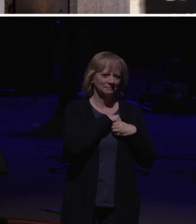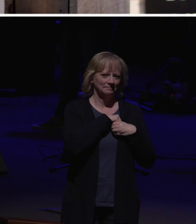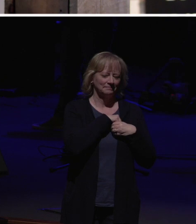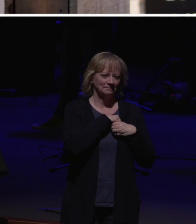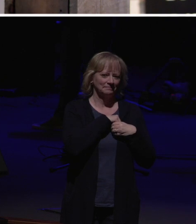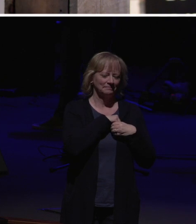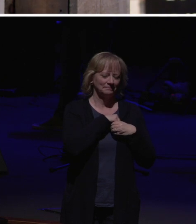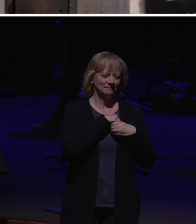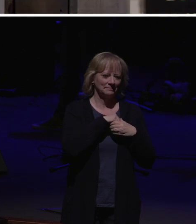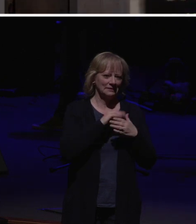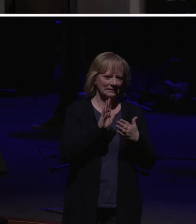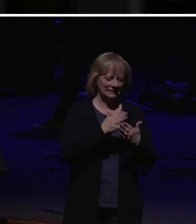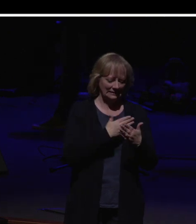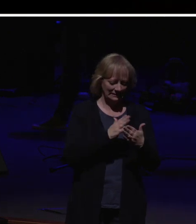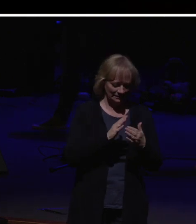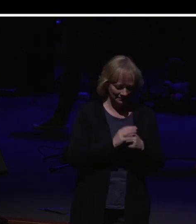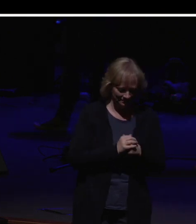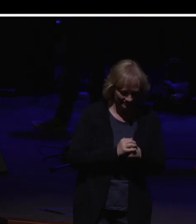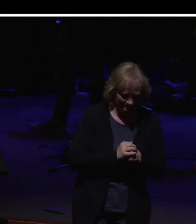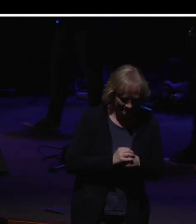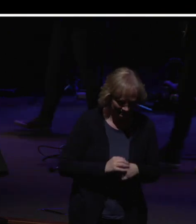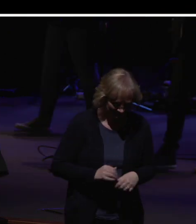now. Let's sing.